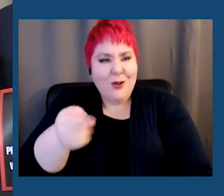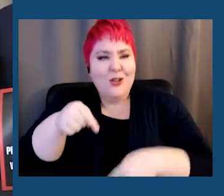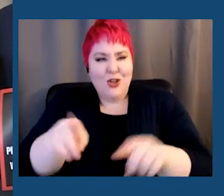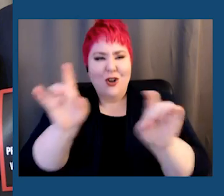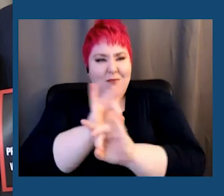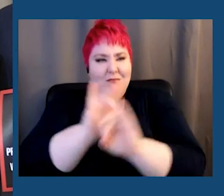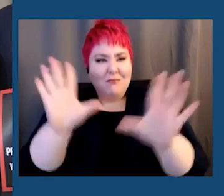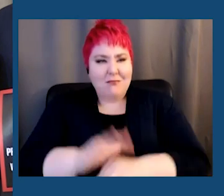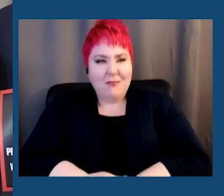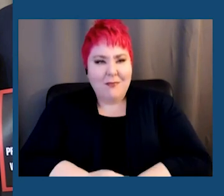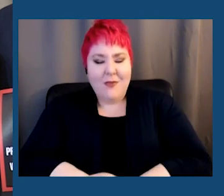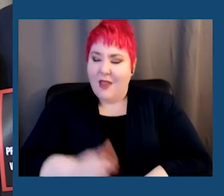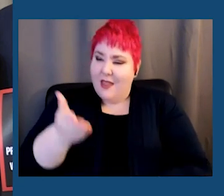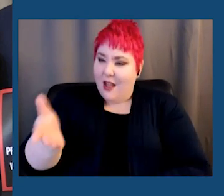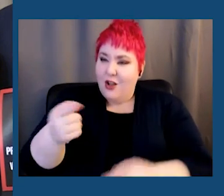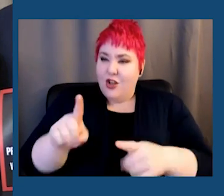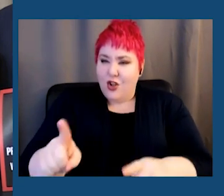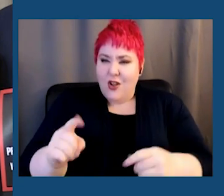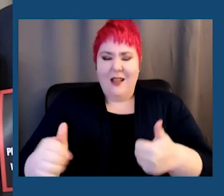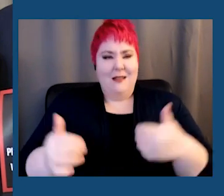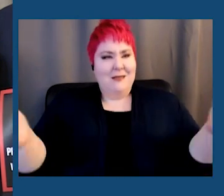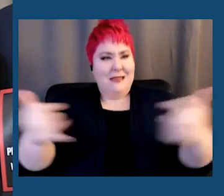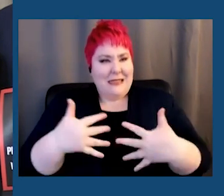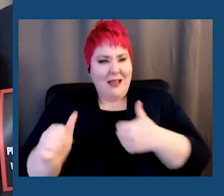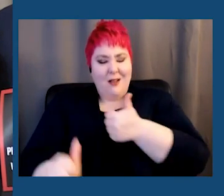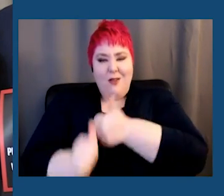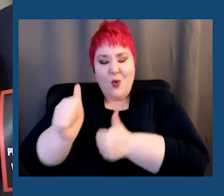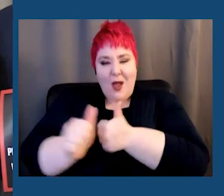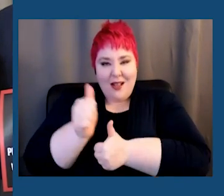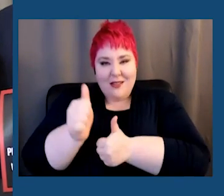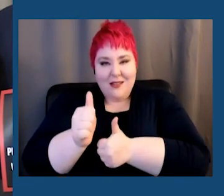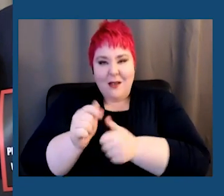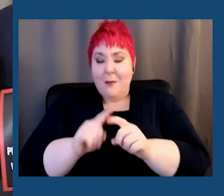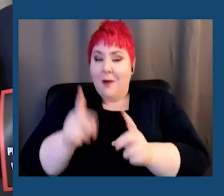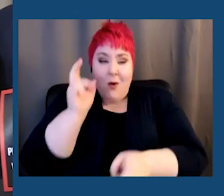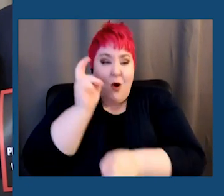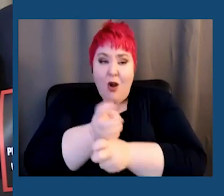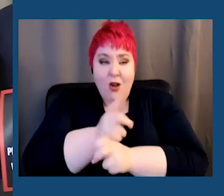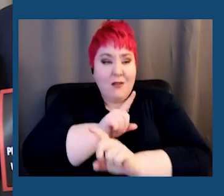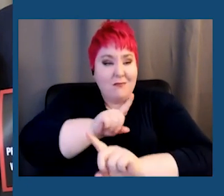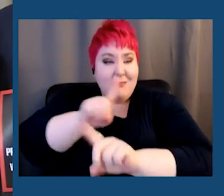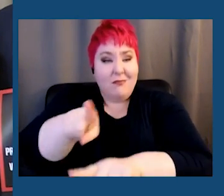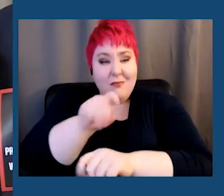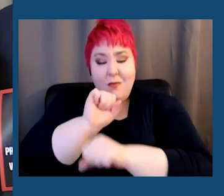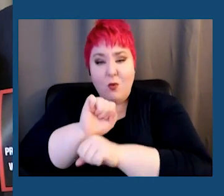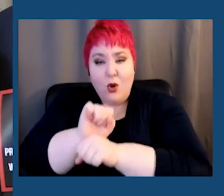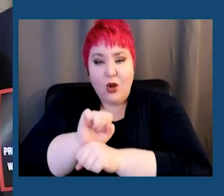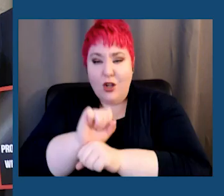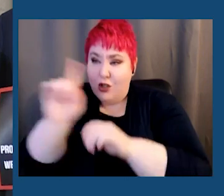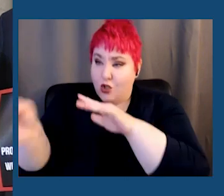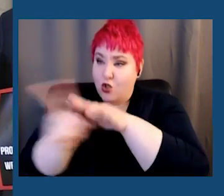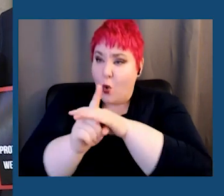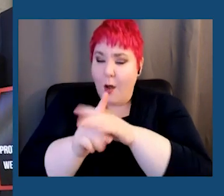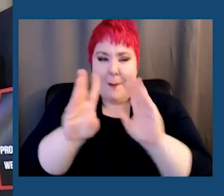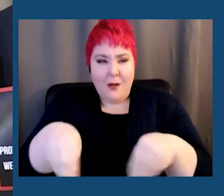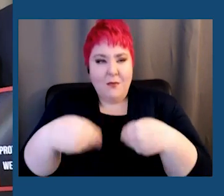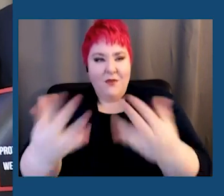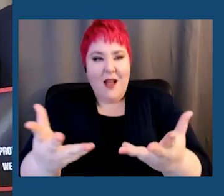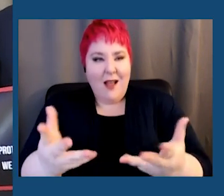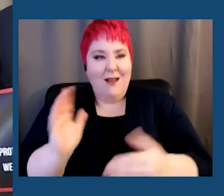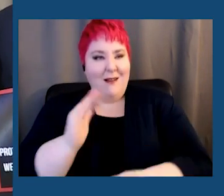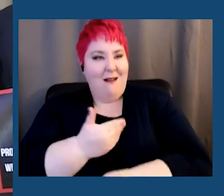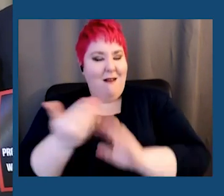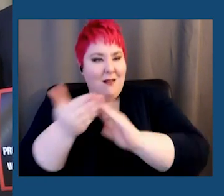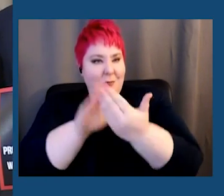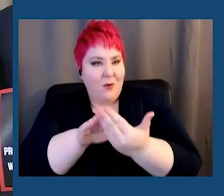there, when it was hard to report to work and show up and provide to our community, to our city, to